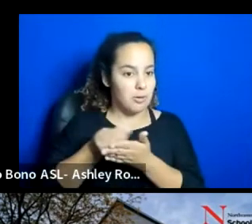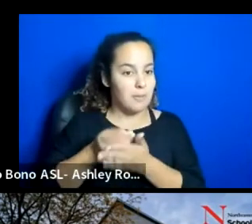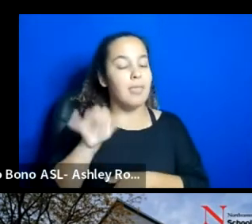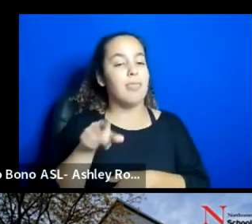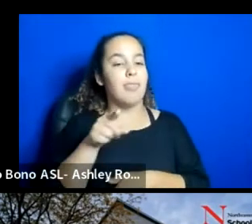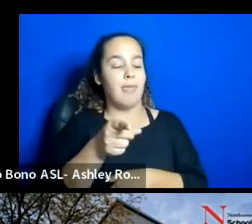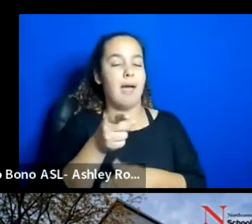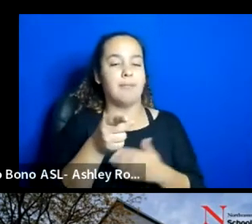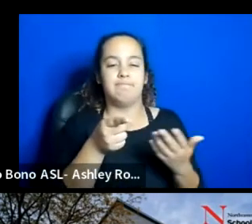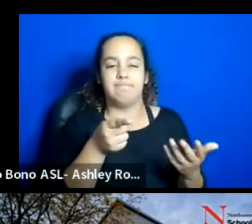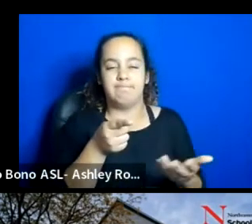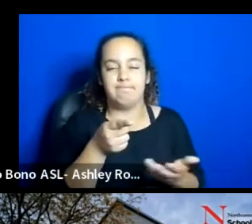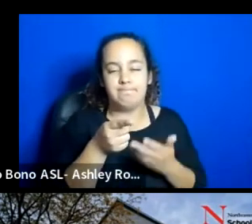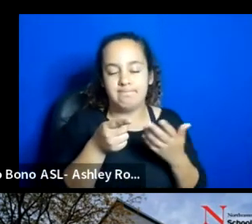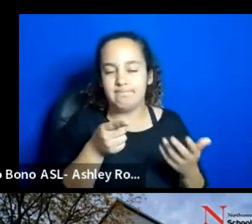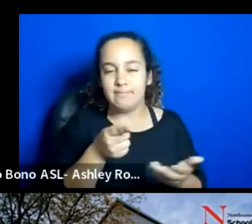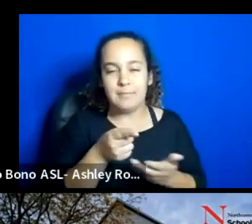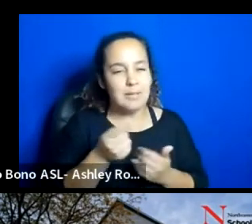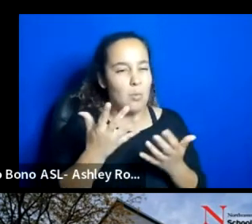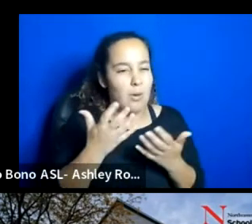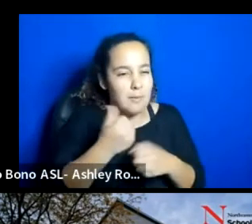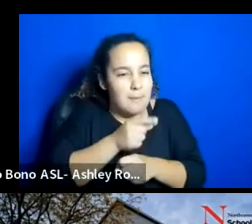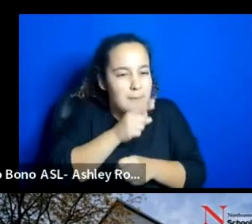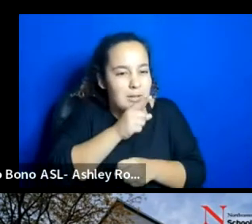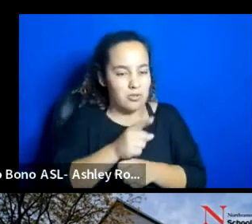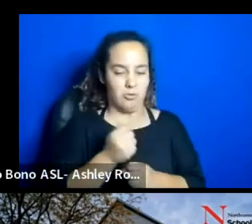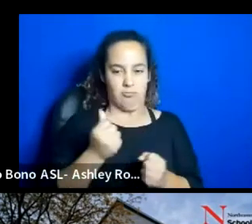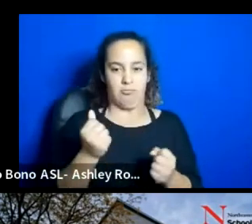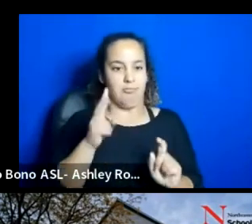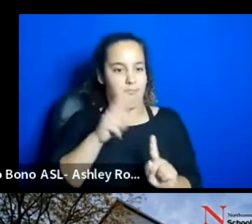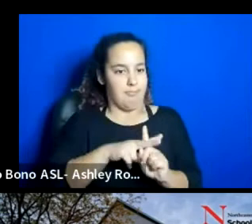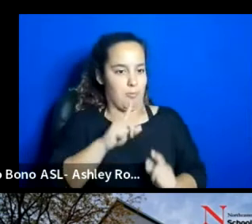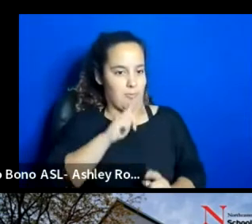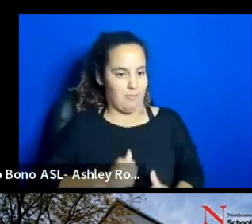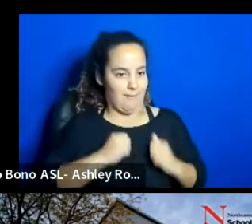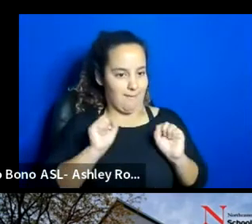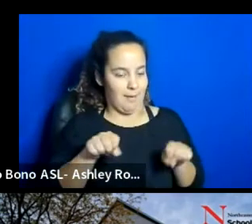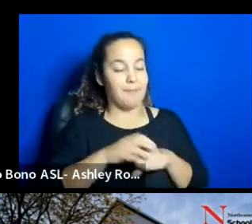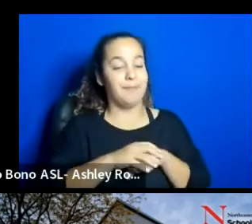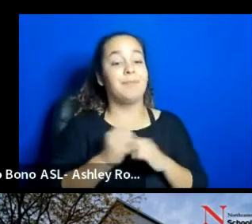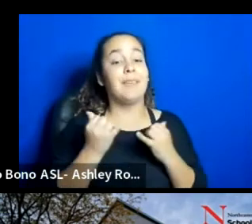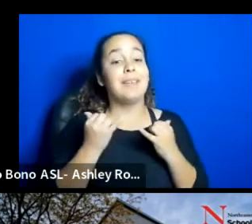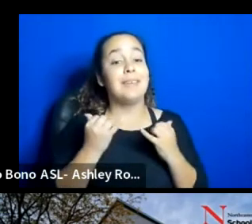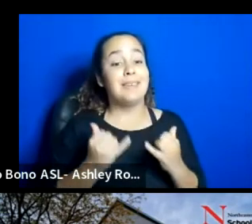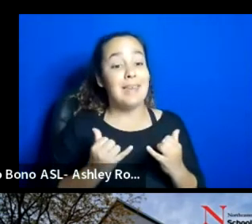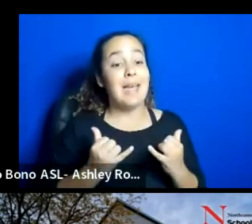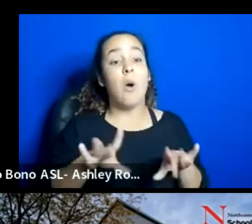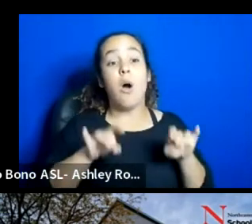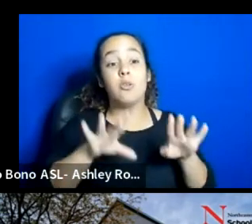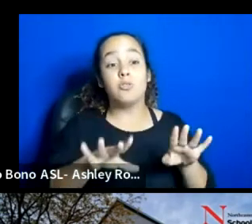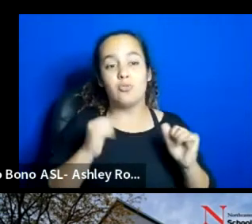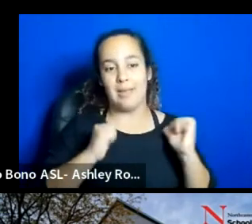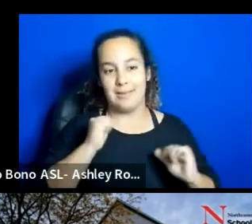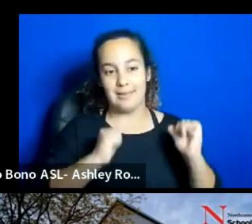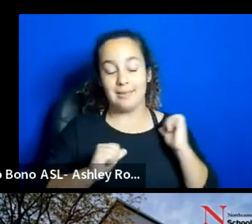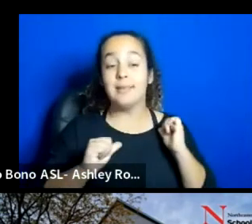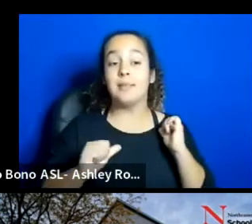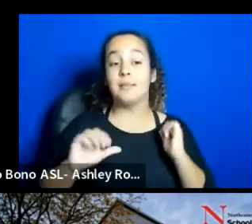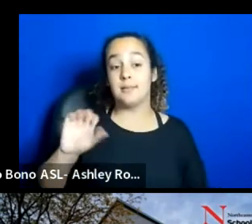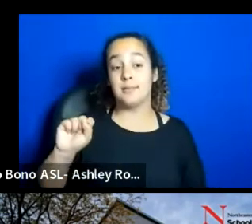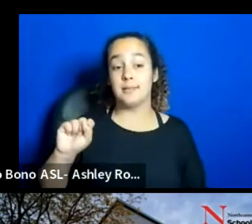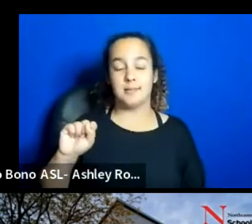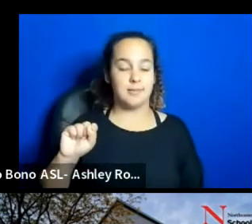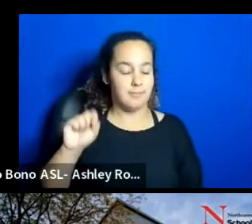kinds of concerns in a practical way. And I think the other thing that came from being an Australian theatre scholar was